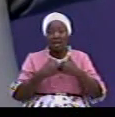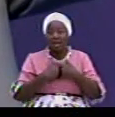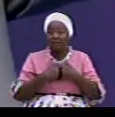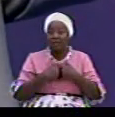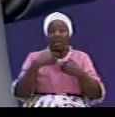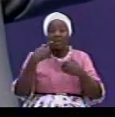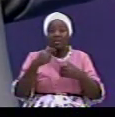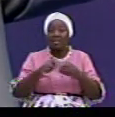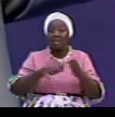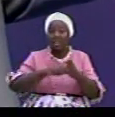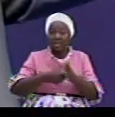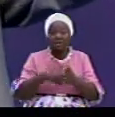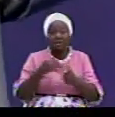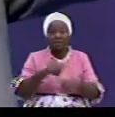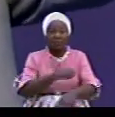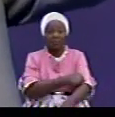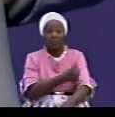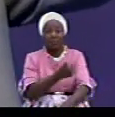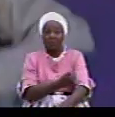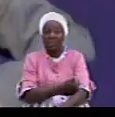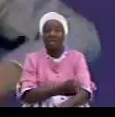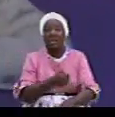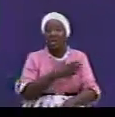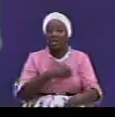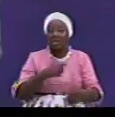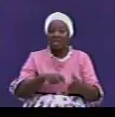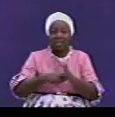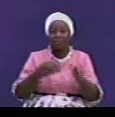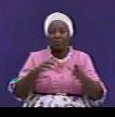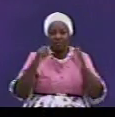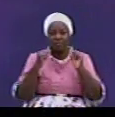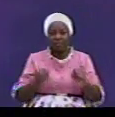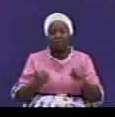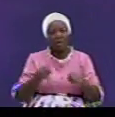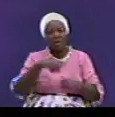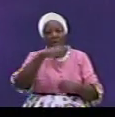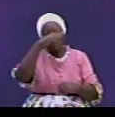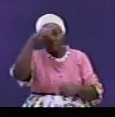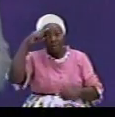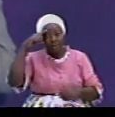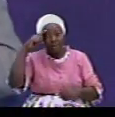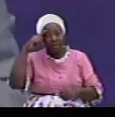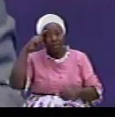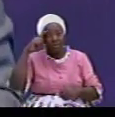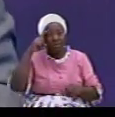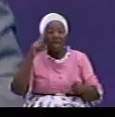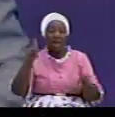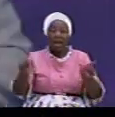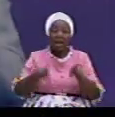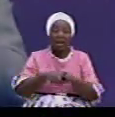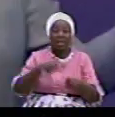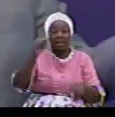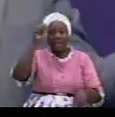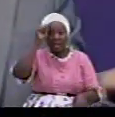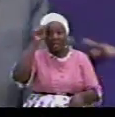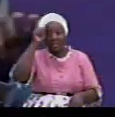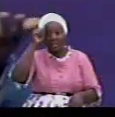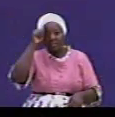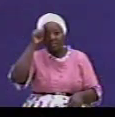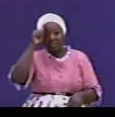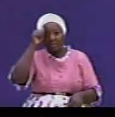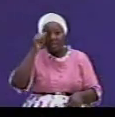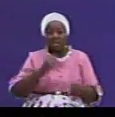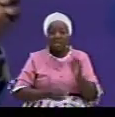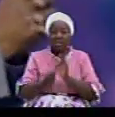key of authority and the key of power. Because like Adam, instead of